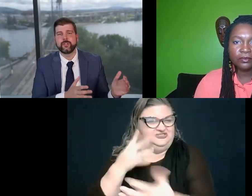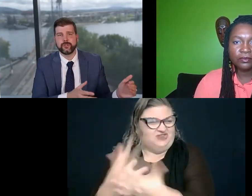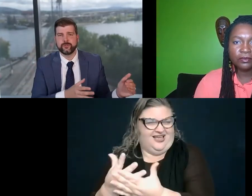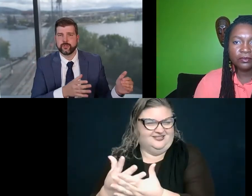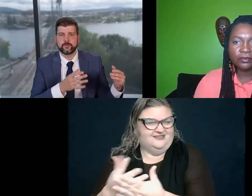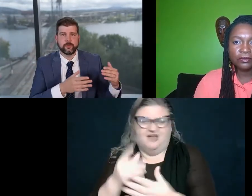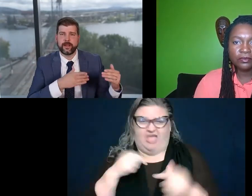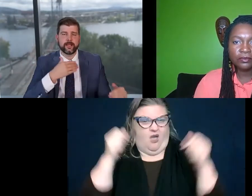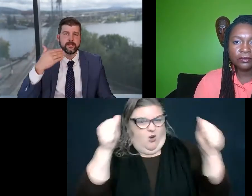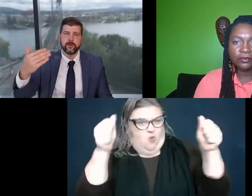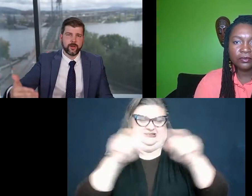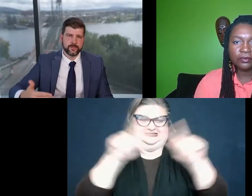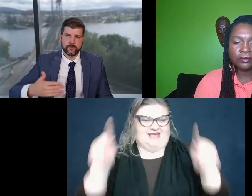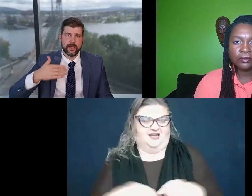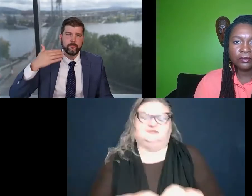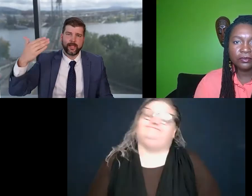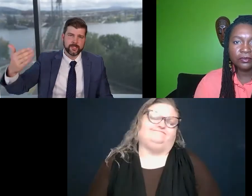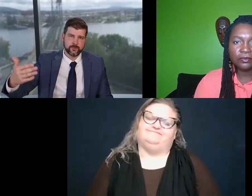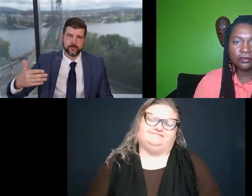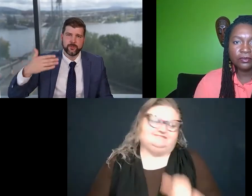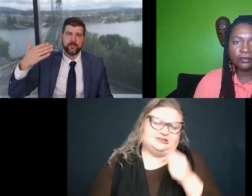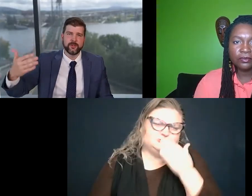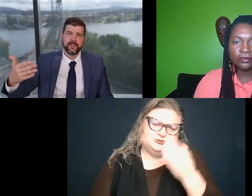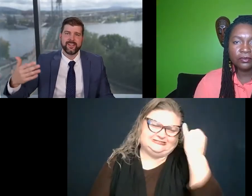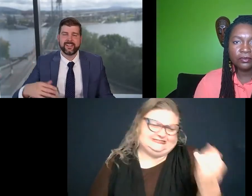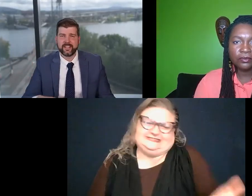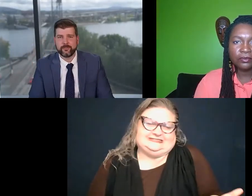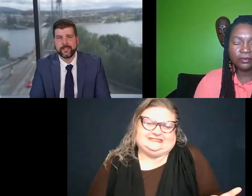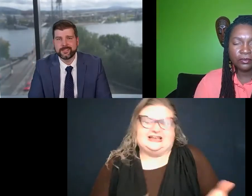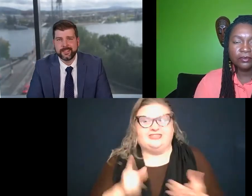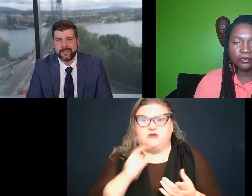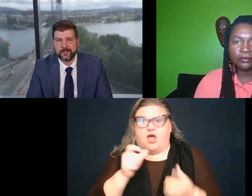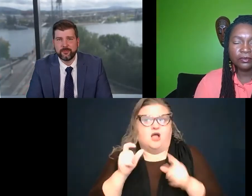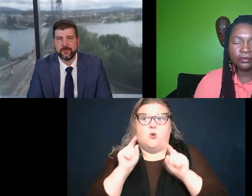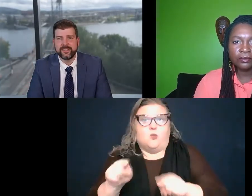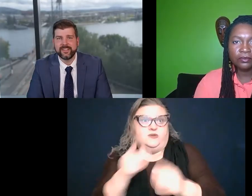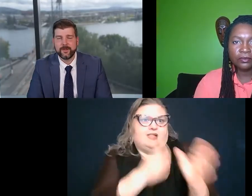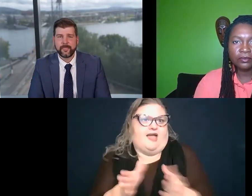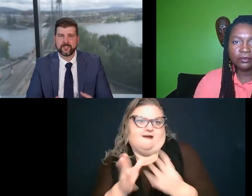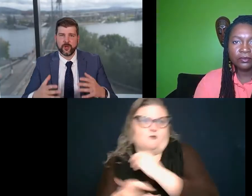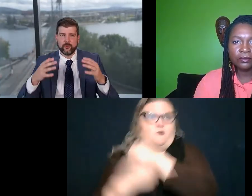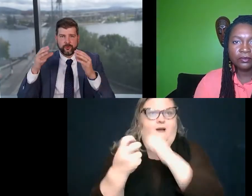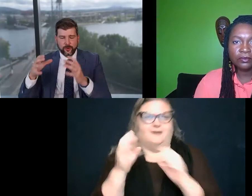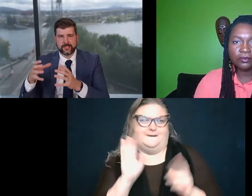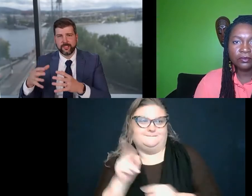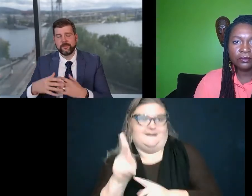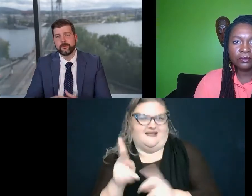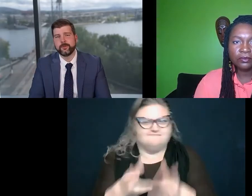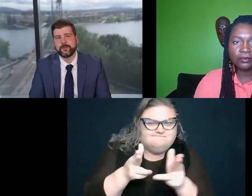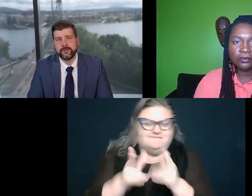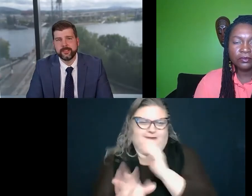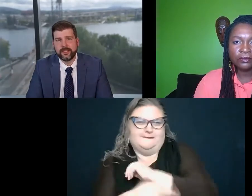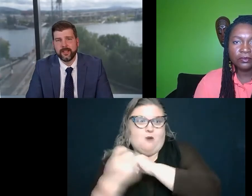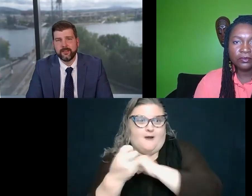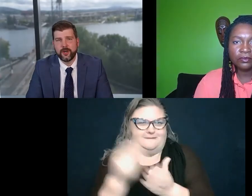a good use. Those people are not going to go on to rob banks or do other negative things in our community. So focus on the people who